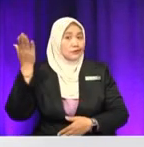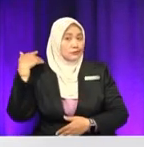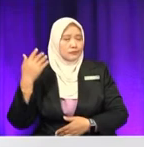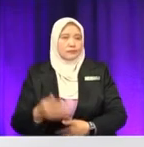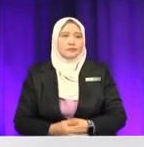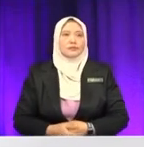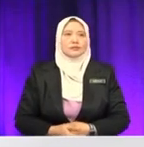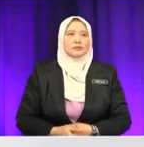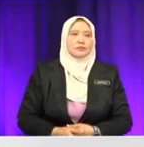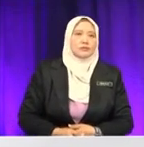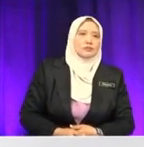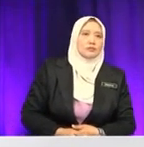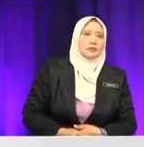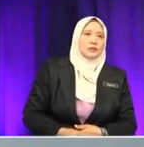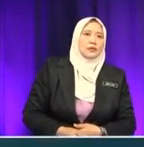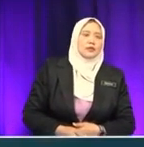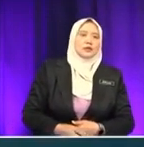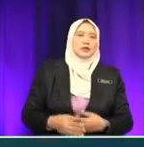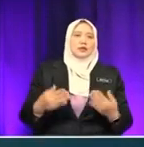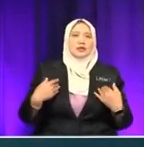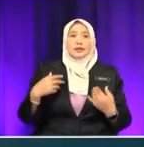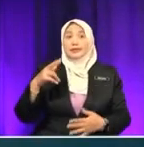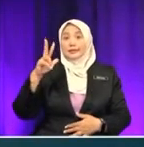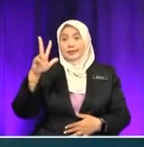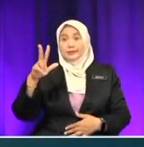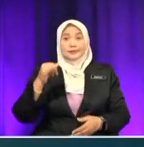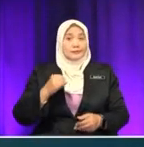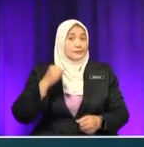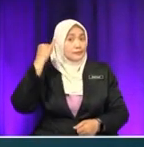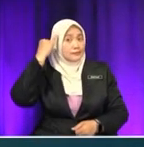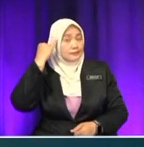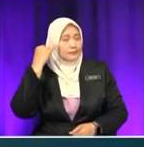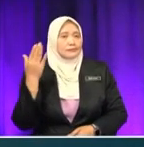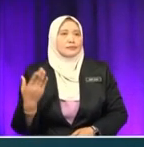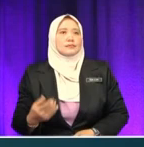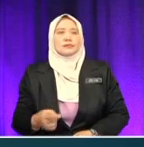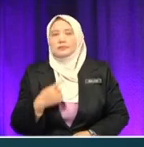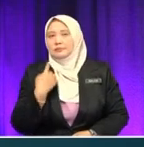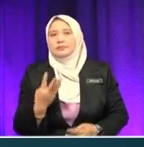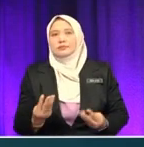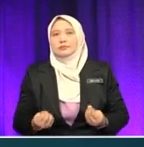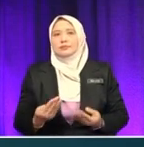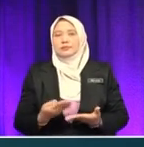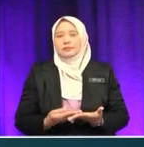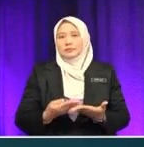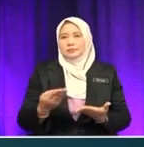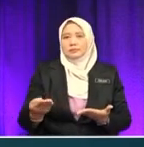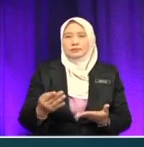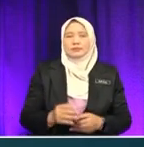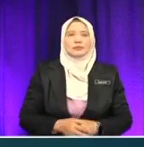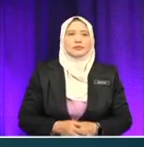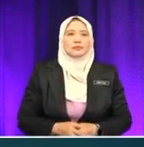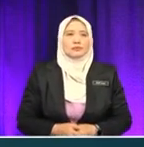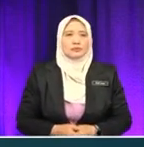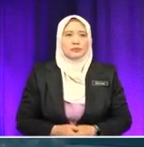topic sentence that we had three here just now, remember? Yes. So, who wants to give it a shot? Your topic sentence, but